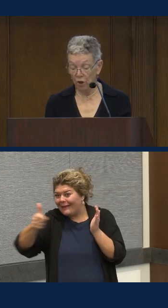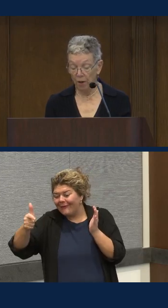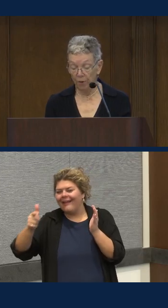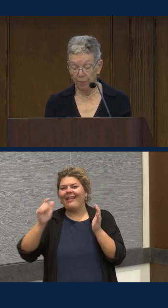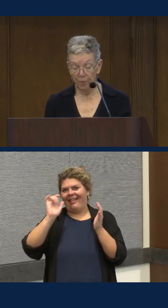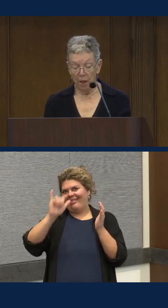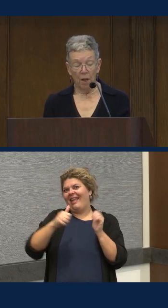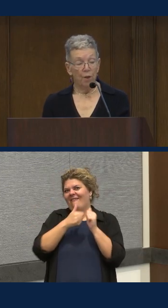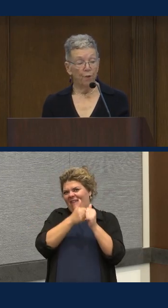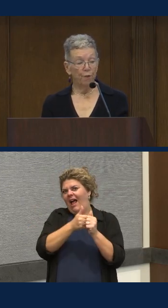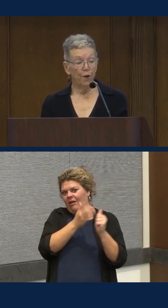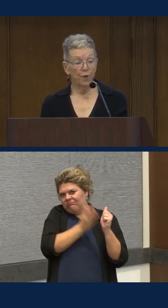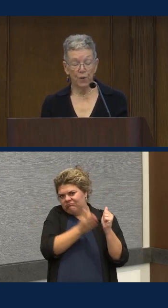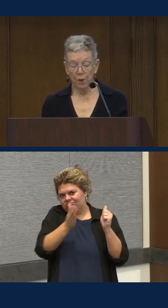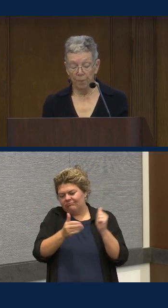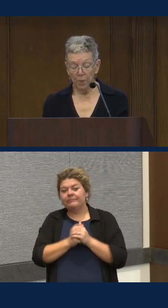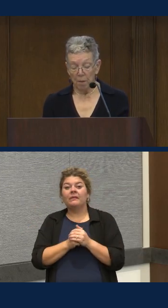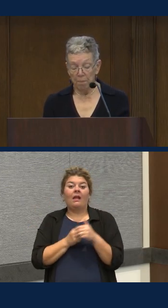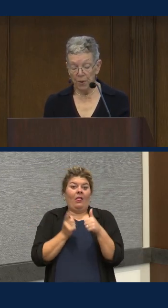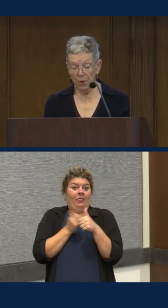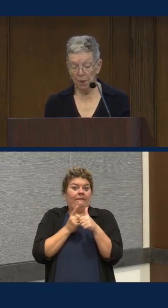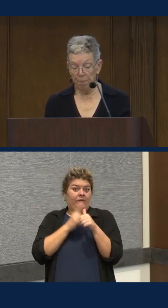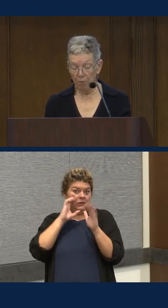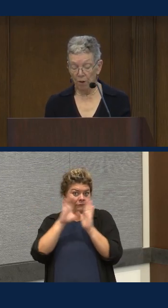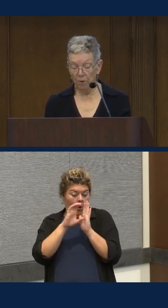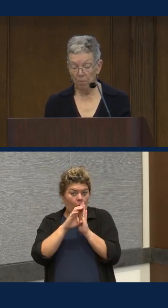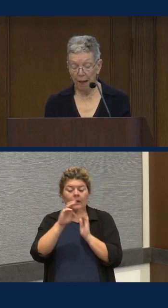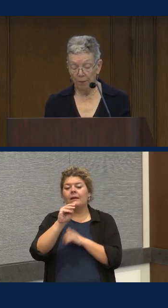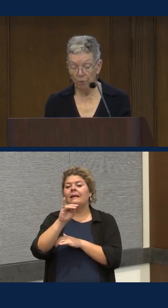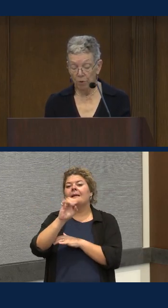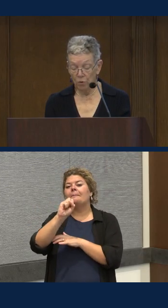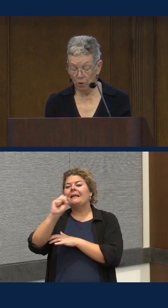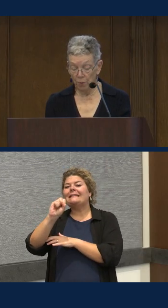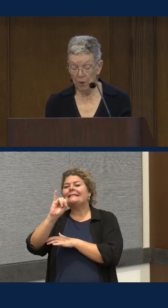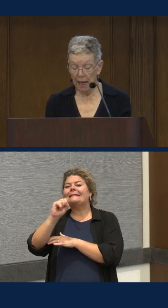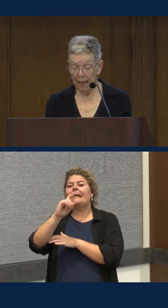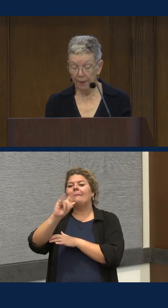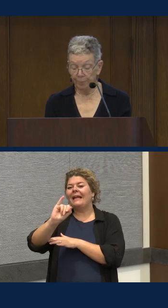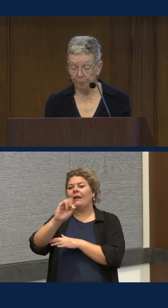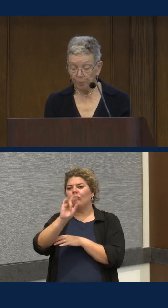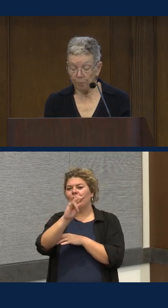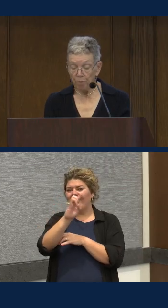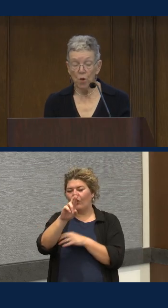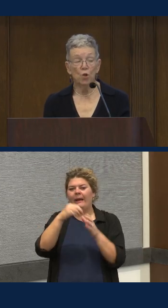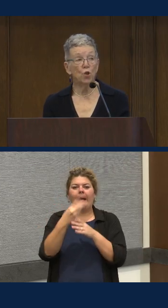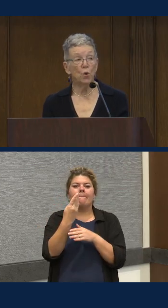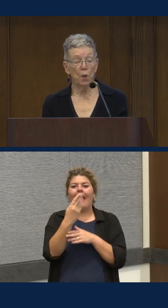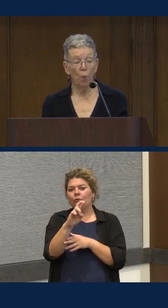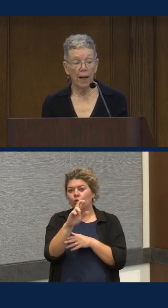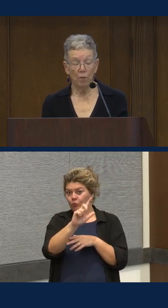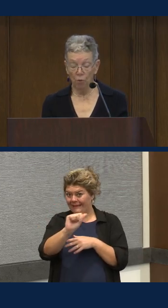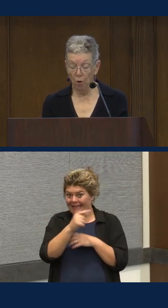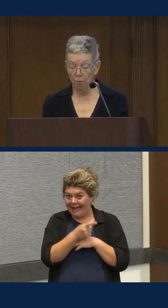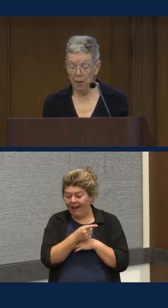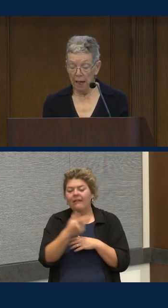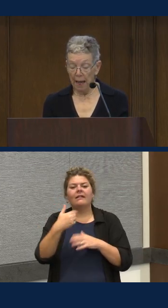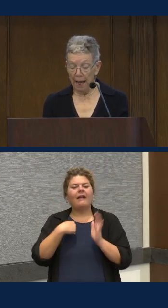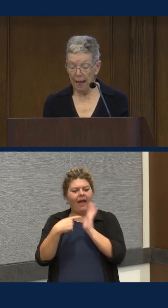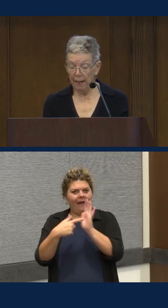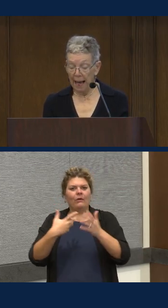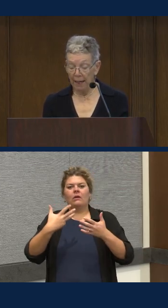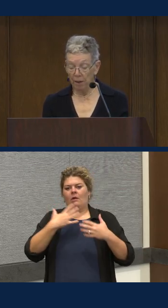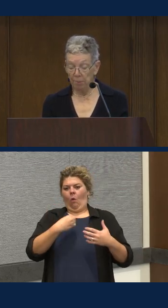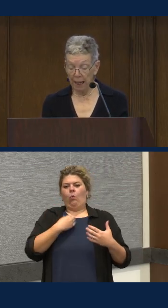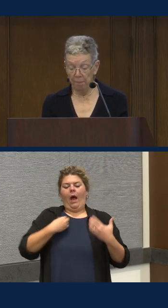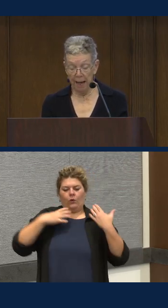follow each other. The first, Mississippi River, Baton Rouge, Louisiana, shows a white-robed